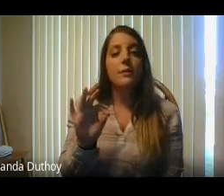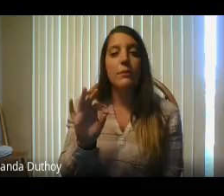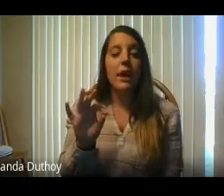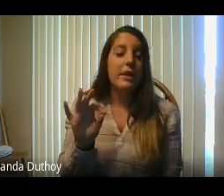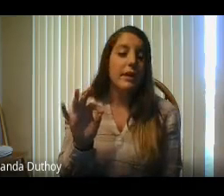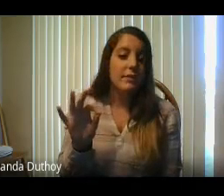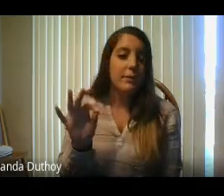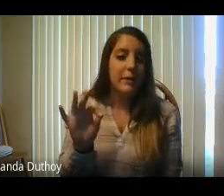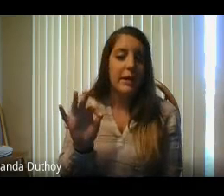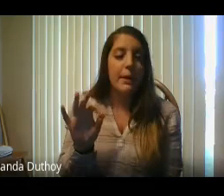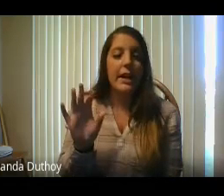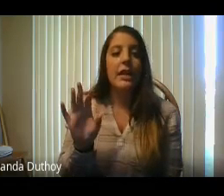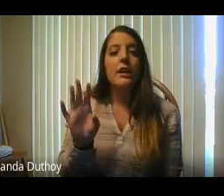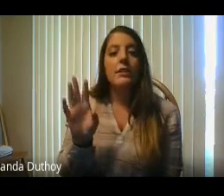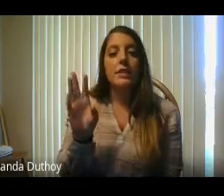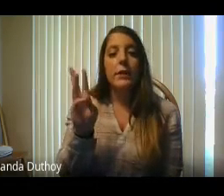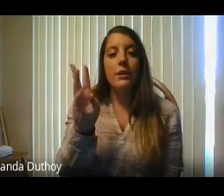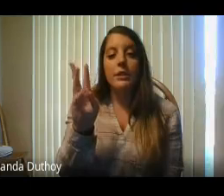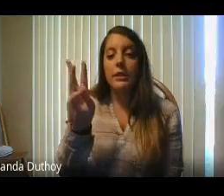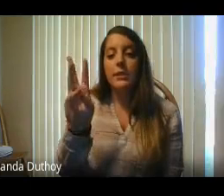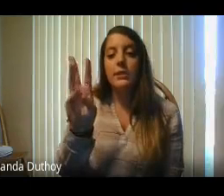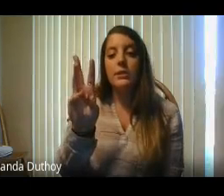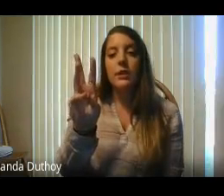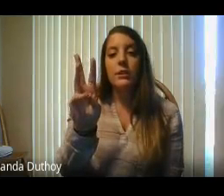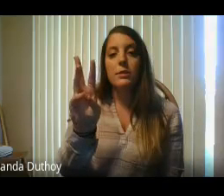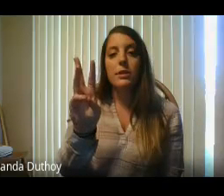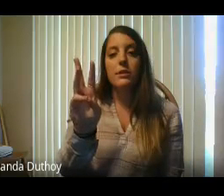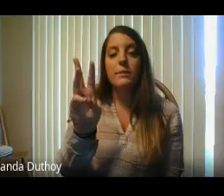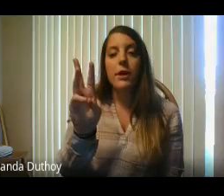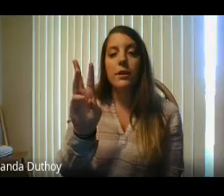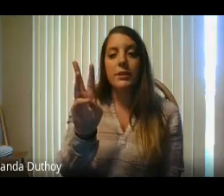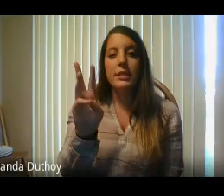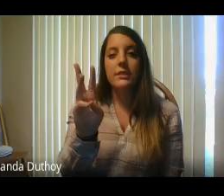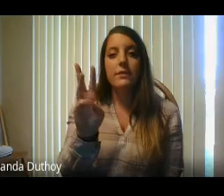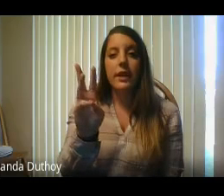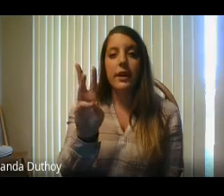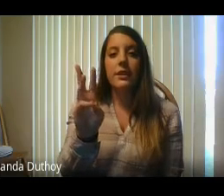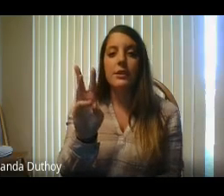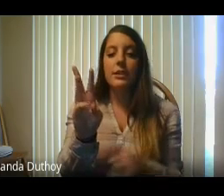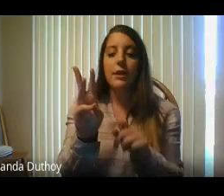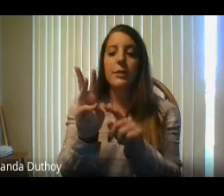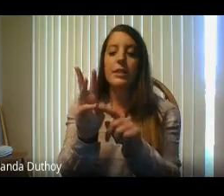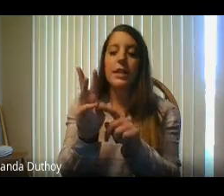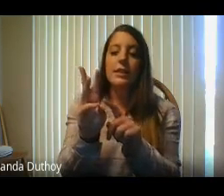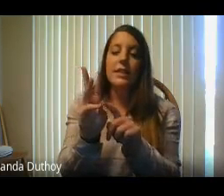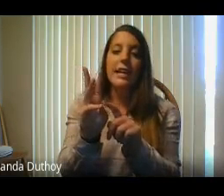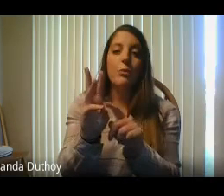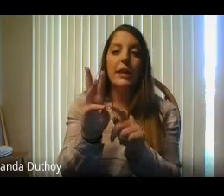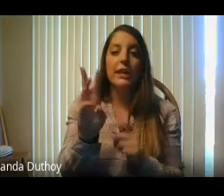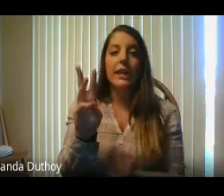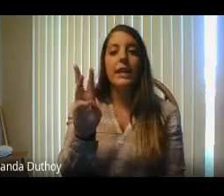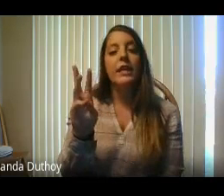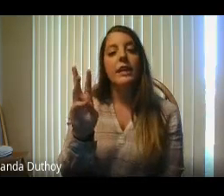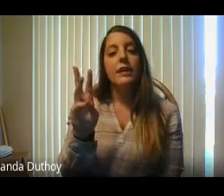for those, I like to remember it by the smallest numbers starts with your smallest finger. So number 6